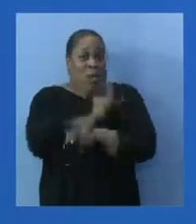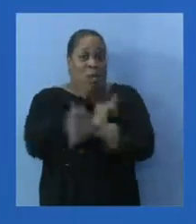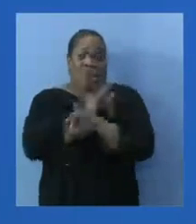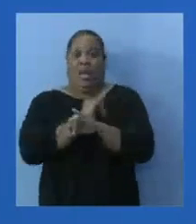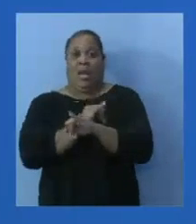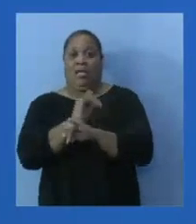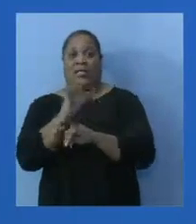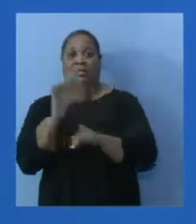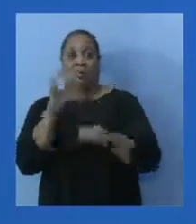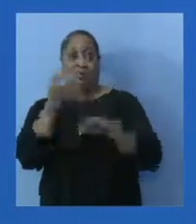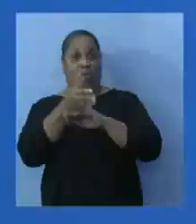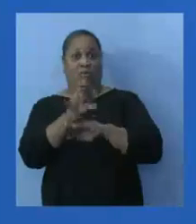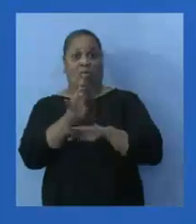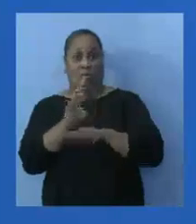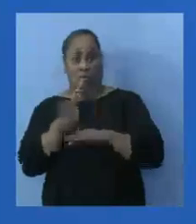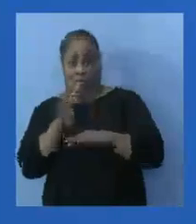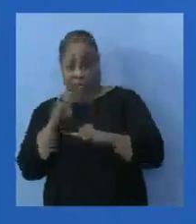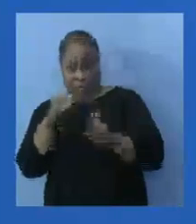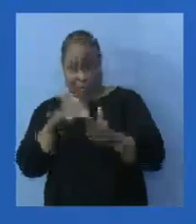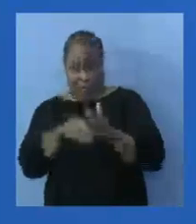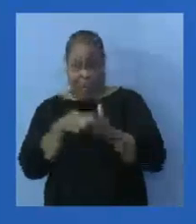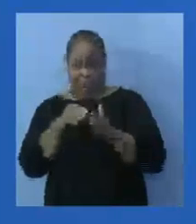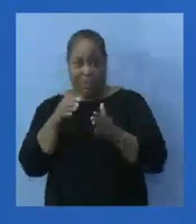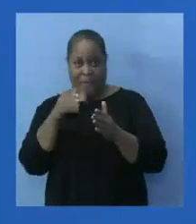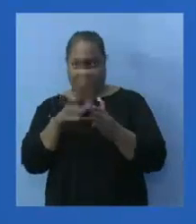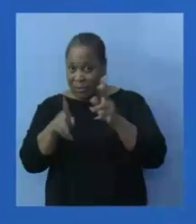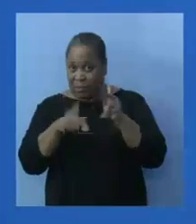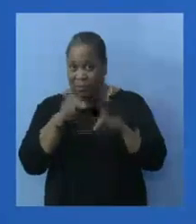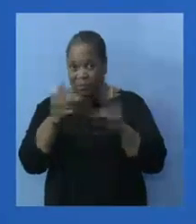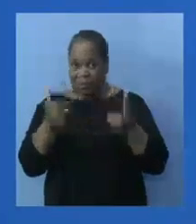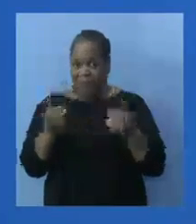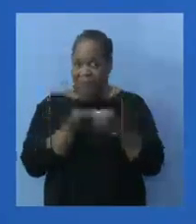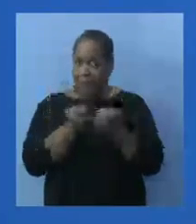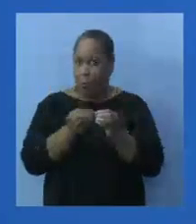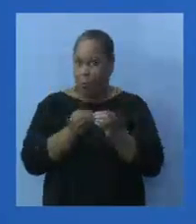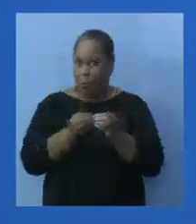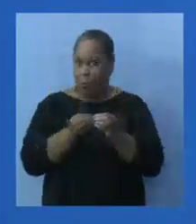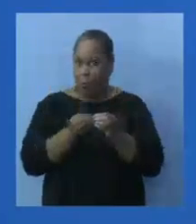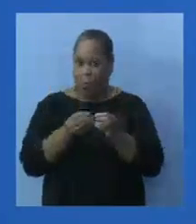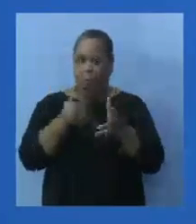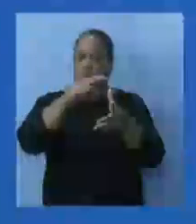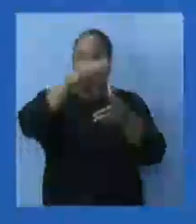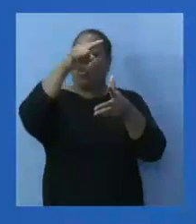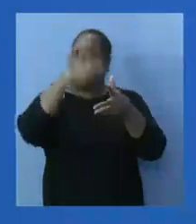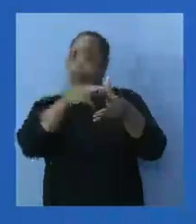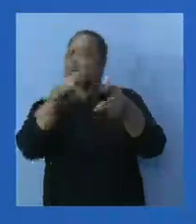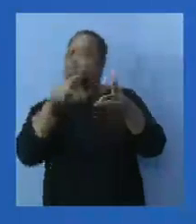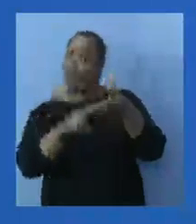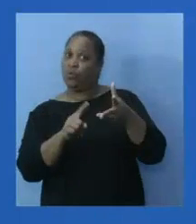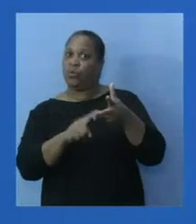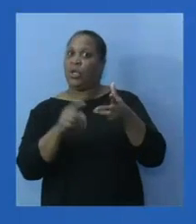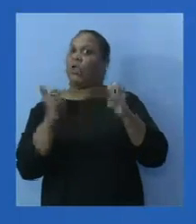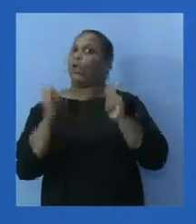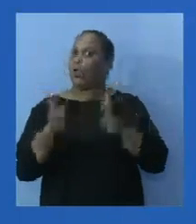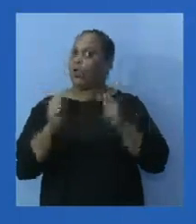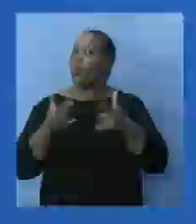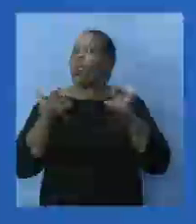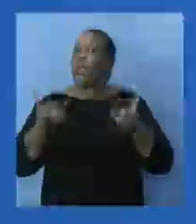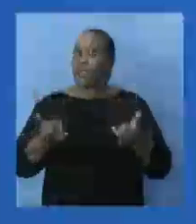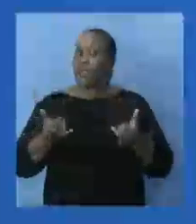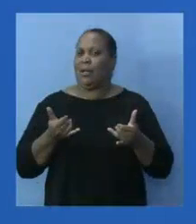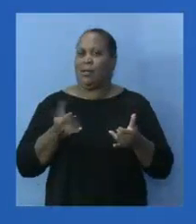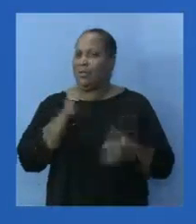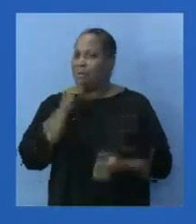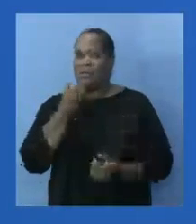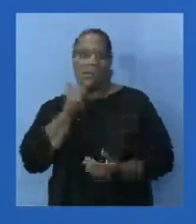people. Now that we know that we're going to have more, we are going to be able to move to phase 2 and phase 3 a lot quicker because we have more. And I'm not